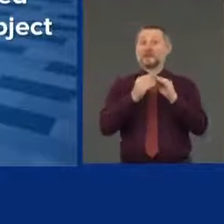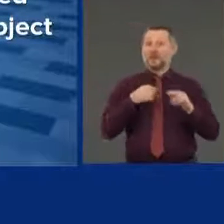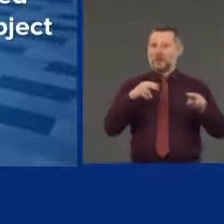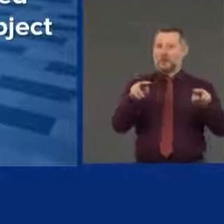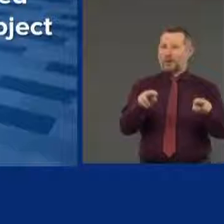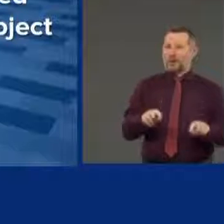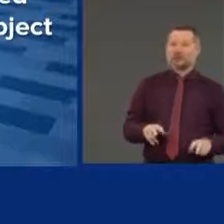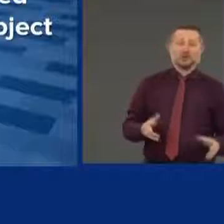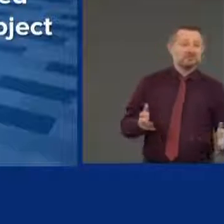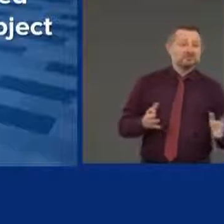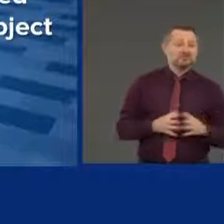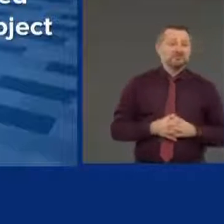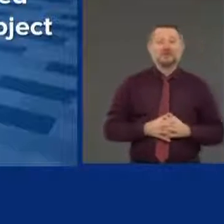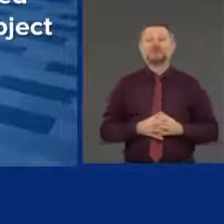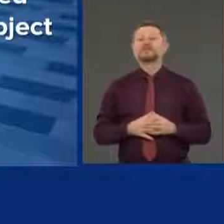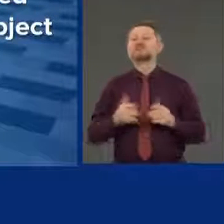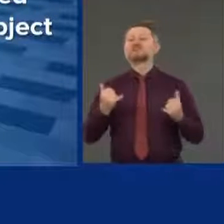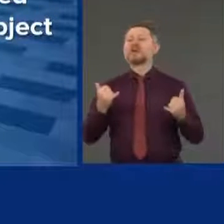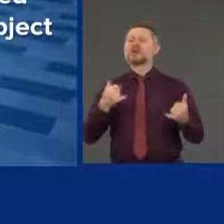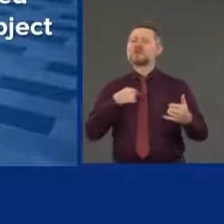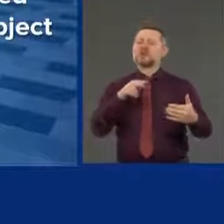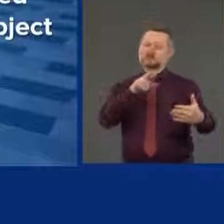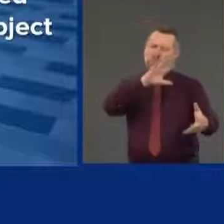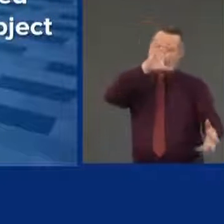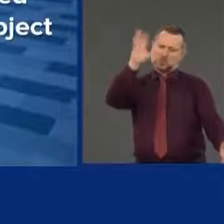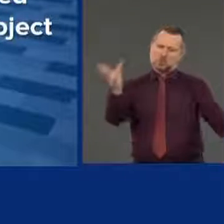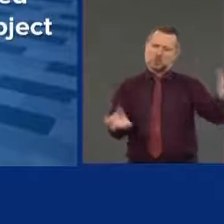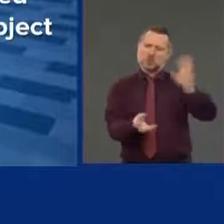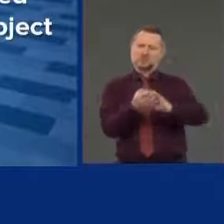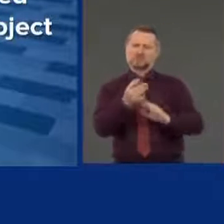again, the numbers look very good.